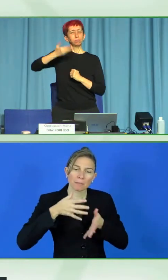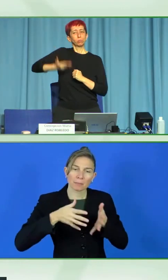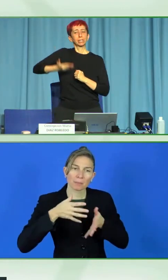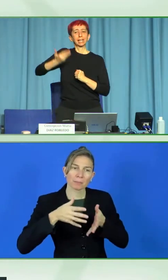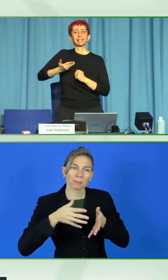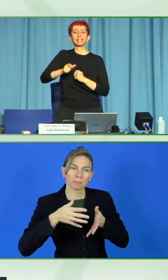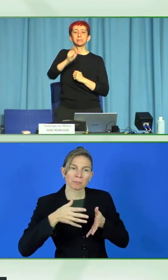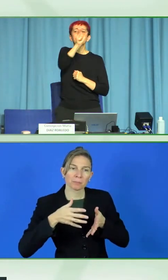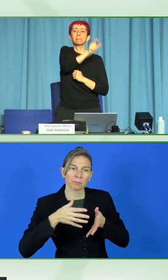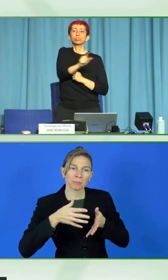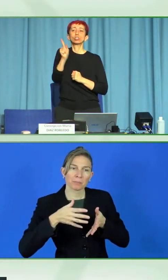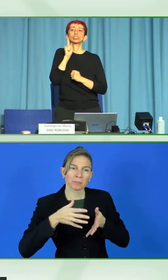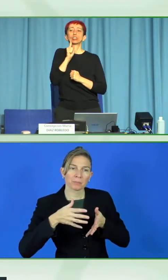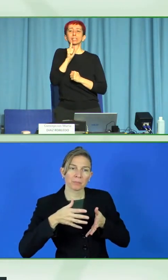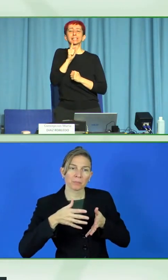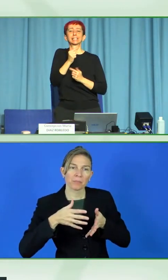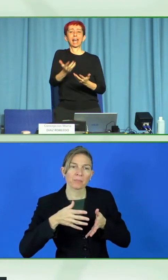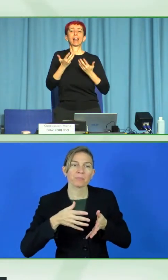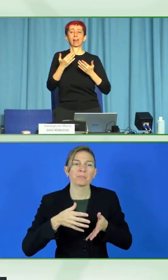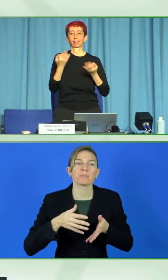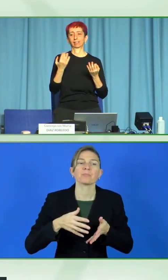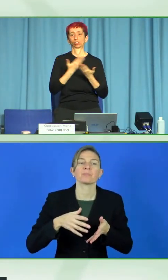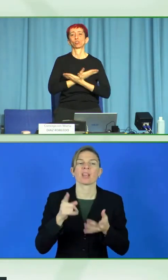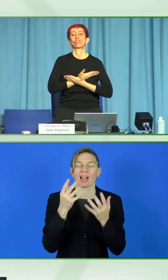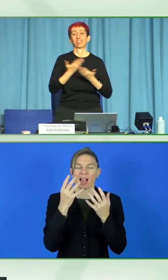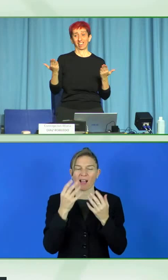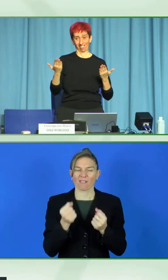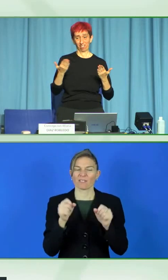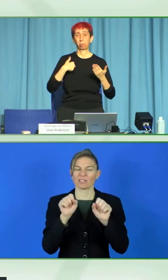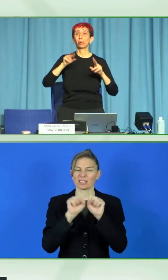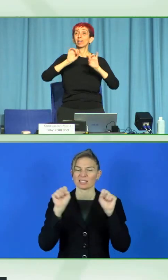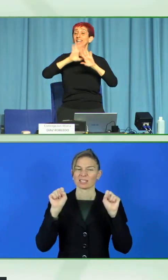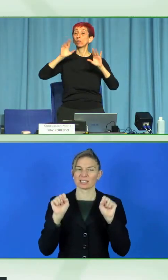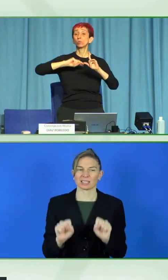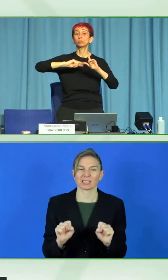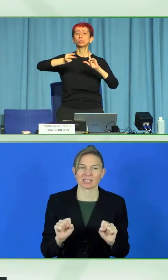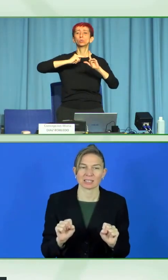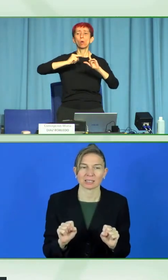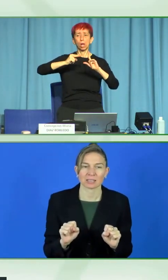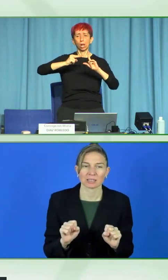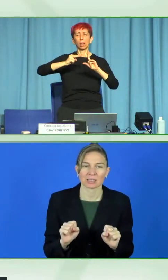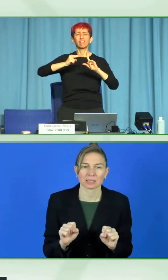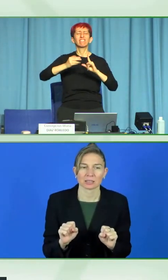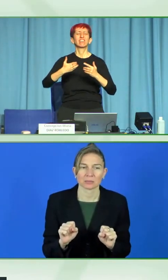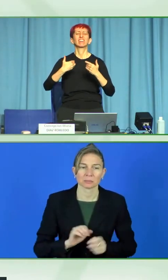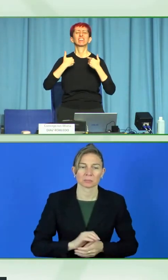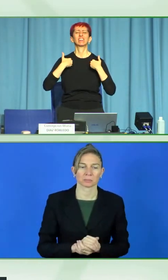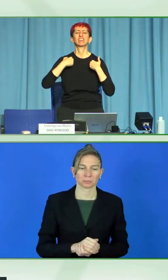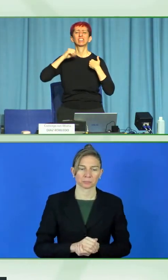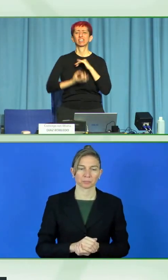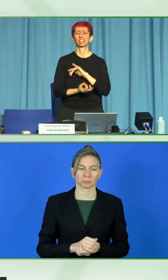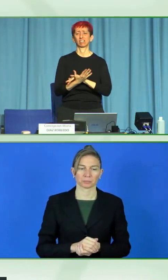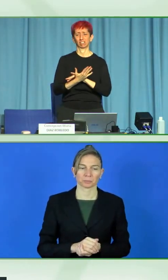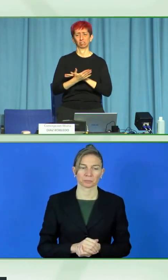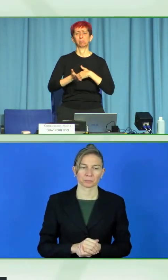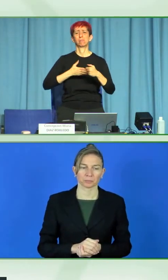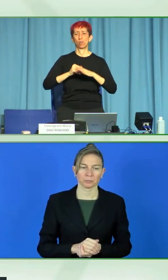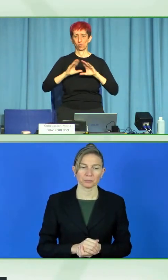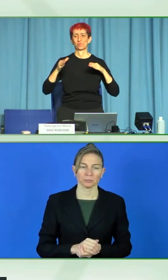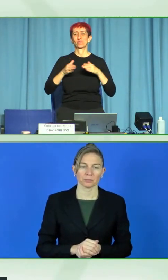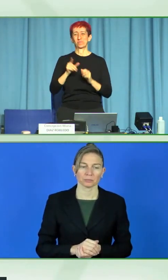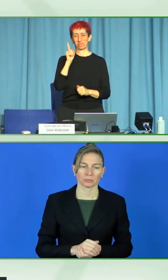the late numbers regarding the use of SVisual, which is over 1